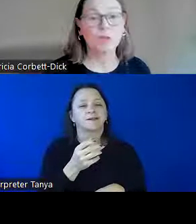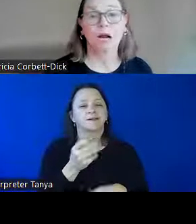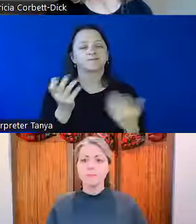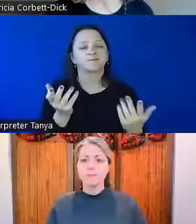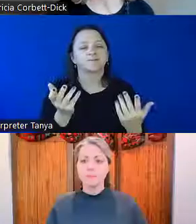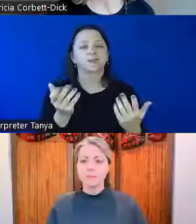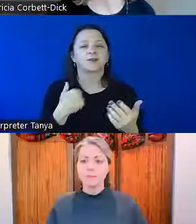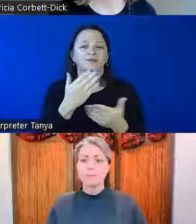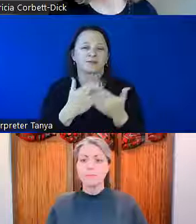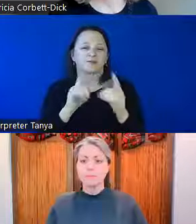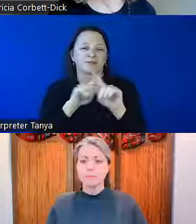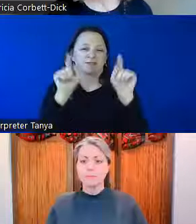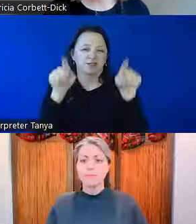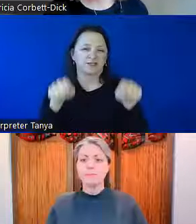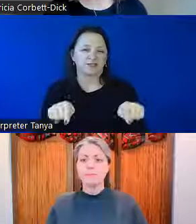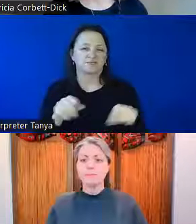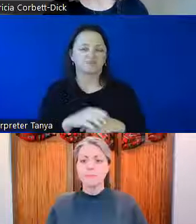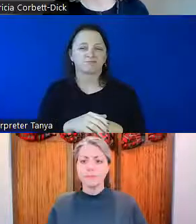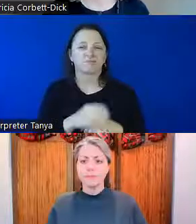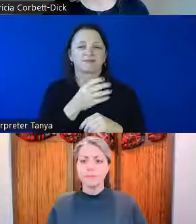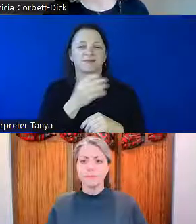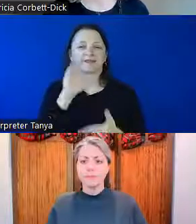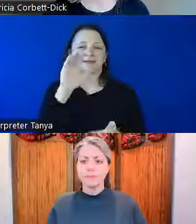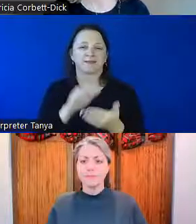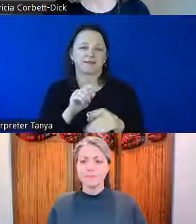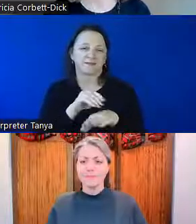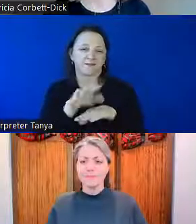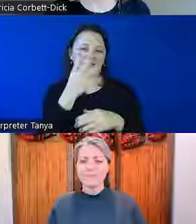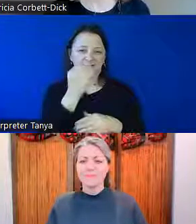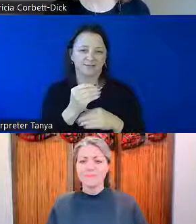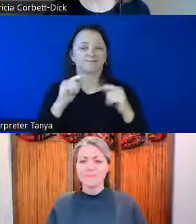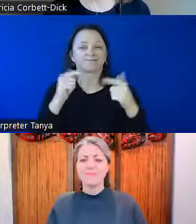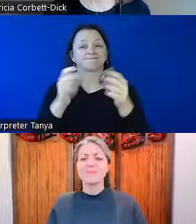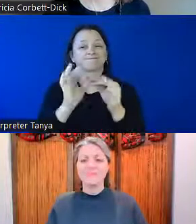So there are differences and less effect on sleep.